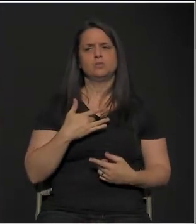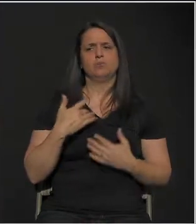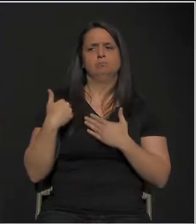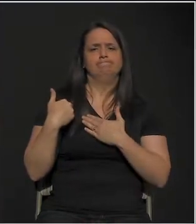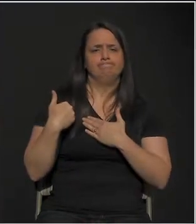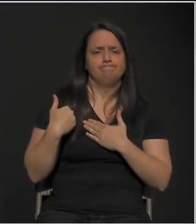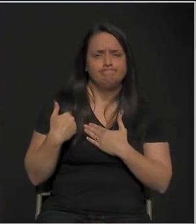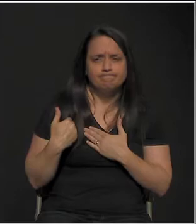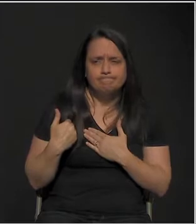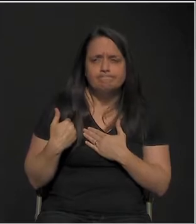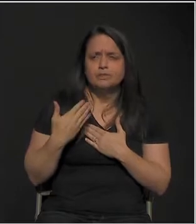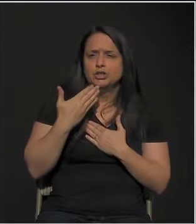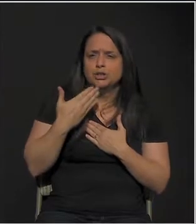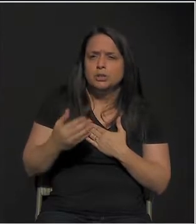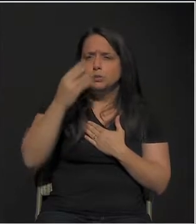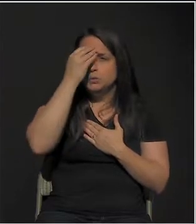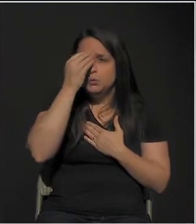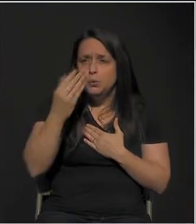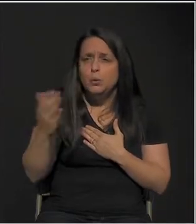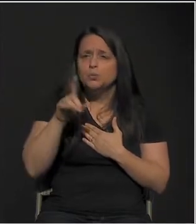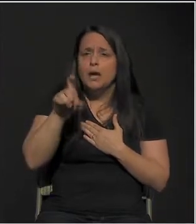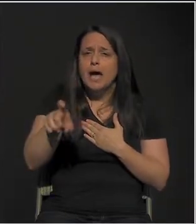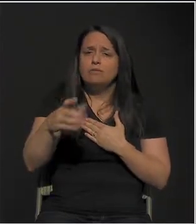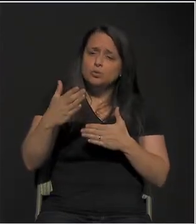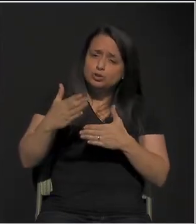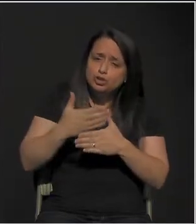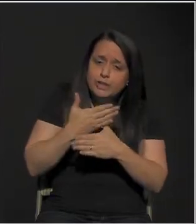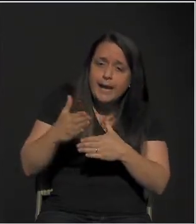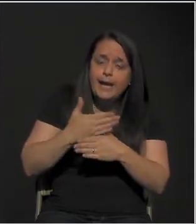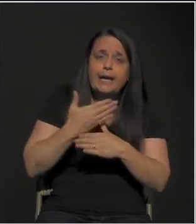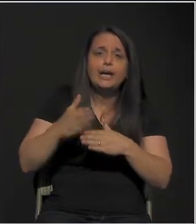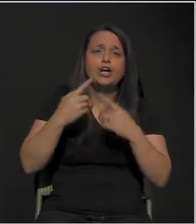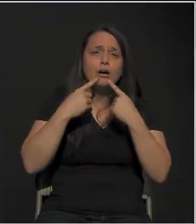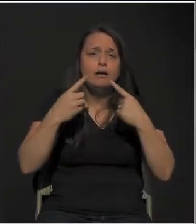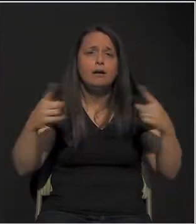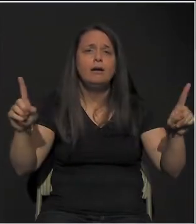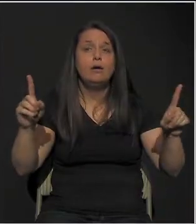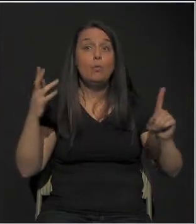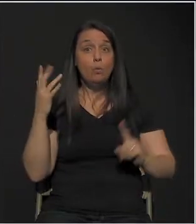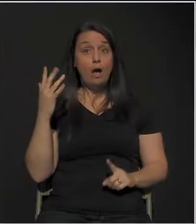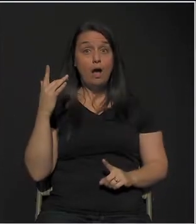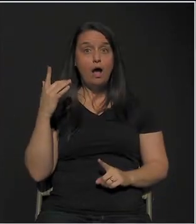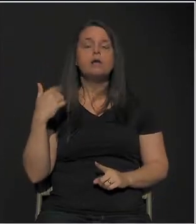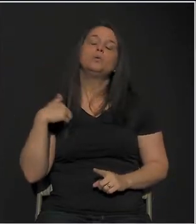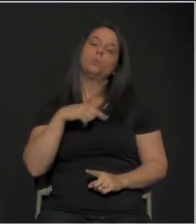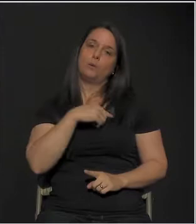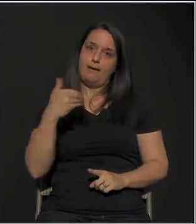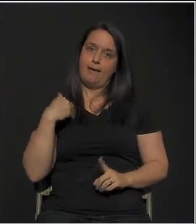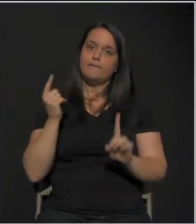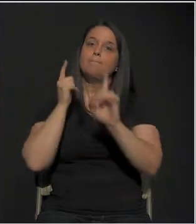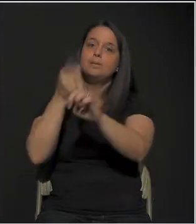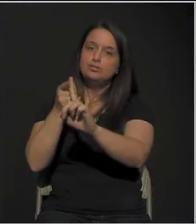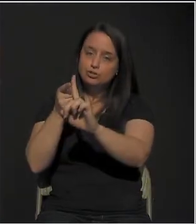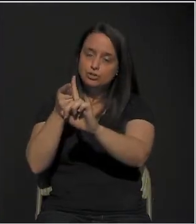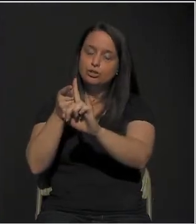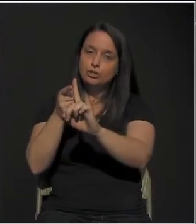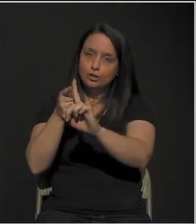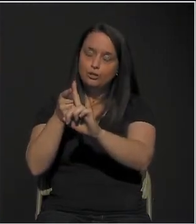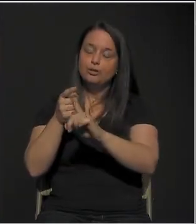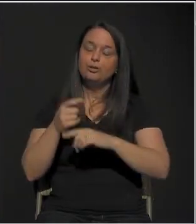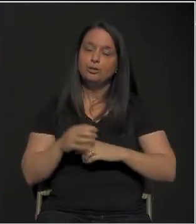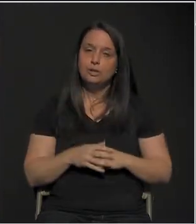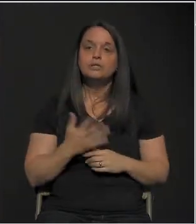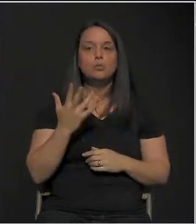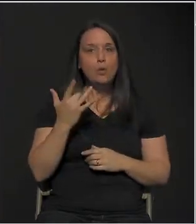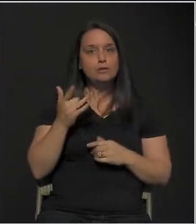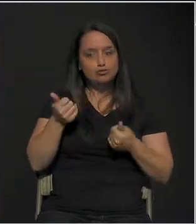good news that we have to share the good news. Why do we have to share the good news? Because we have a mission. It's exactly what Paul's talking about here. It's why he's